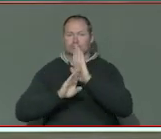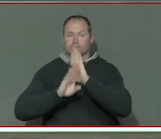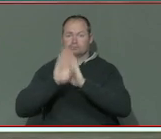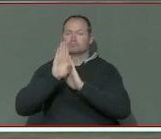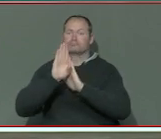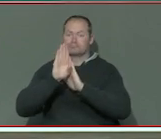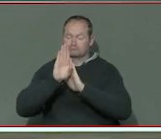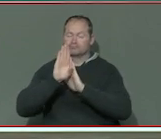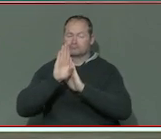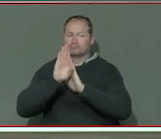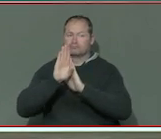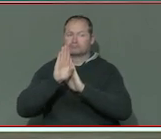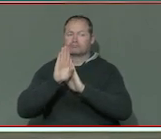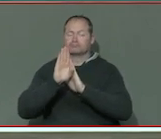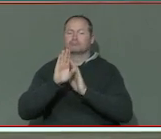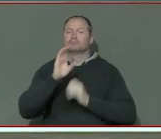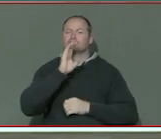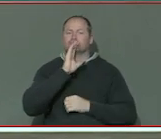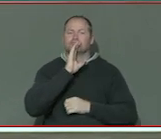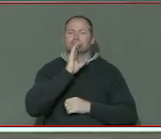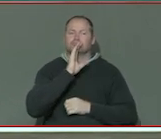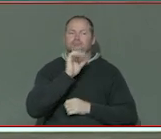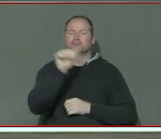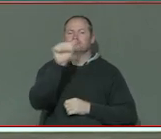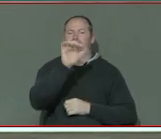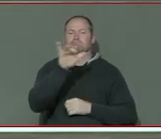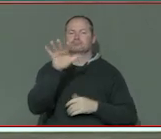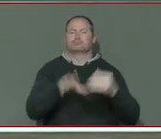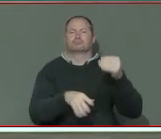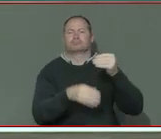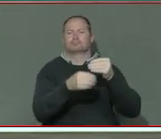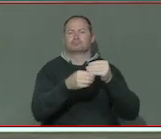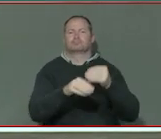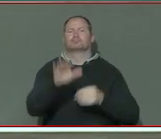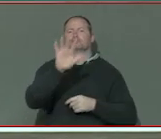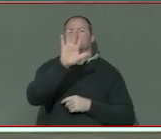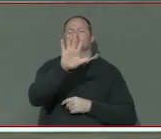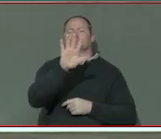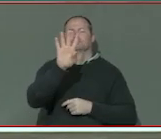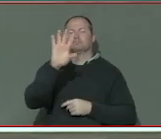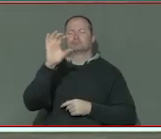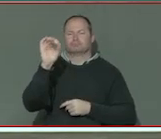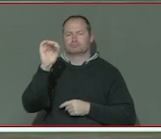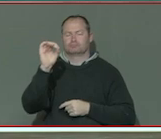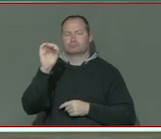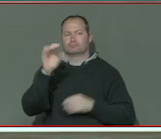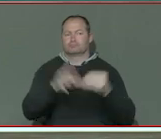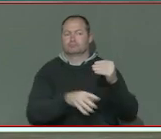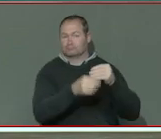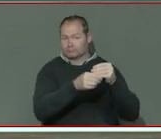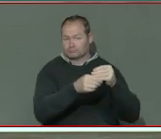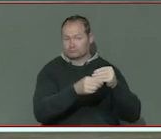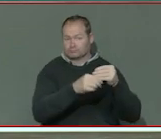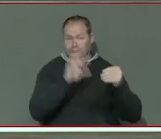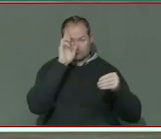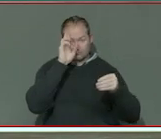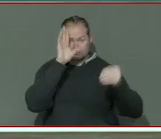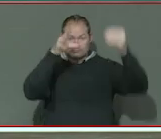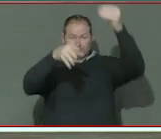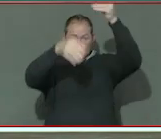So for Alan, we have to add 540. And if we add it there, we must also add it to